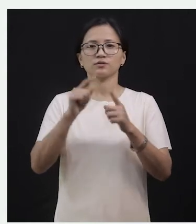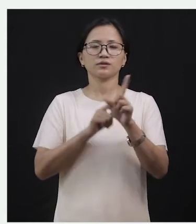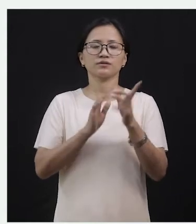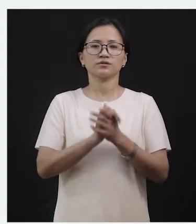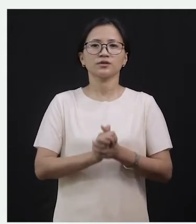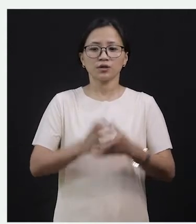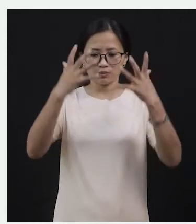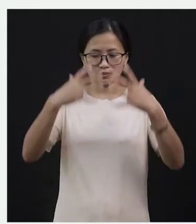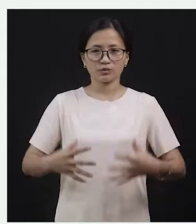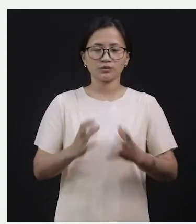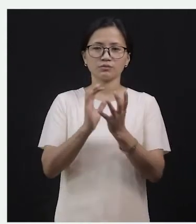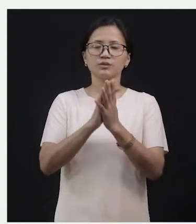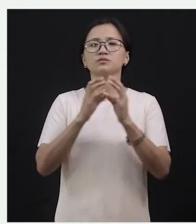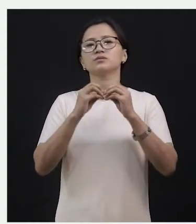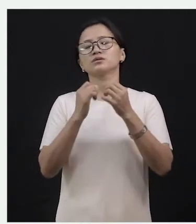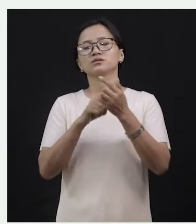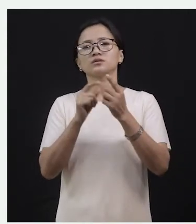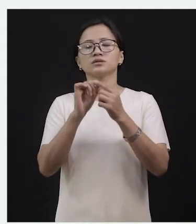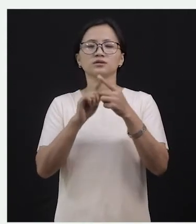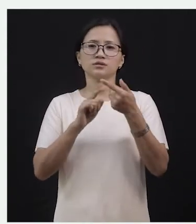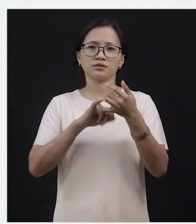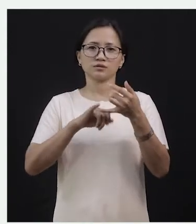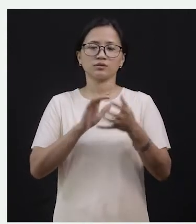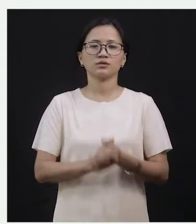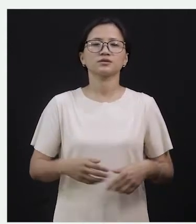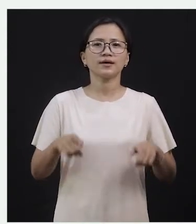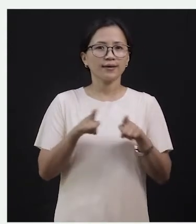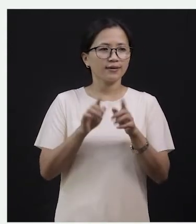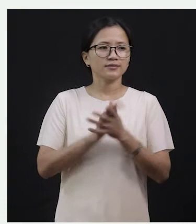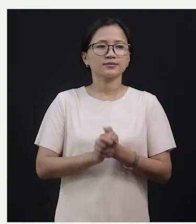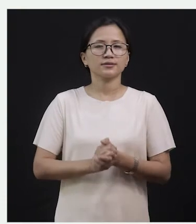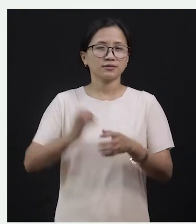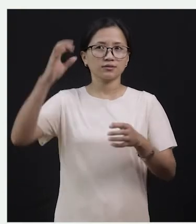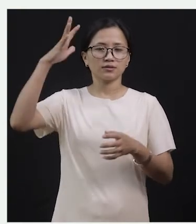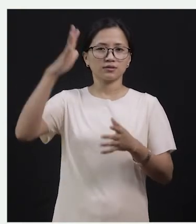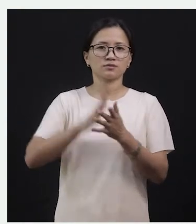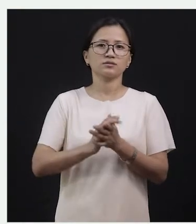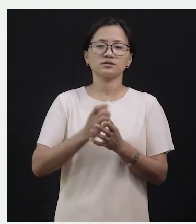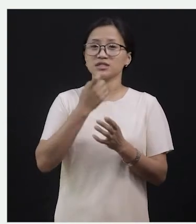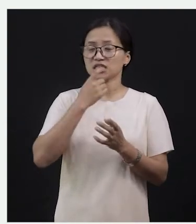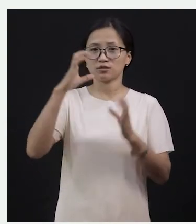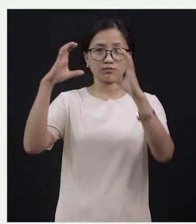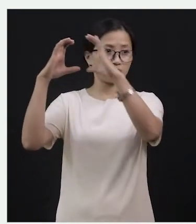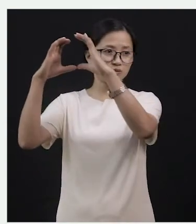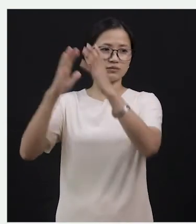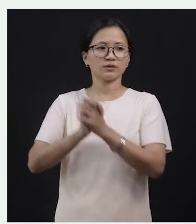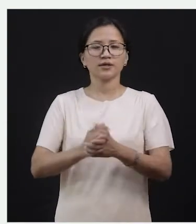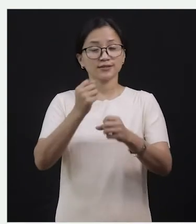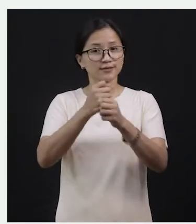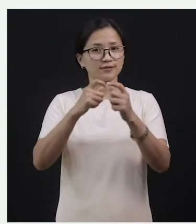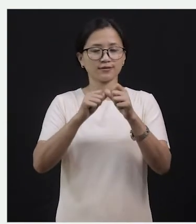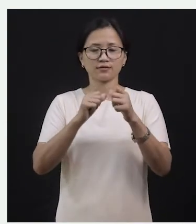solar system. I have explained to you about the sun, the moon, the galaxies, and